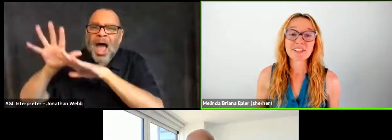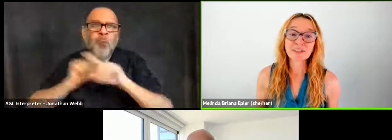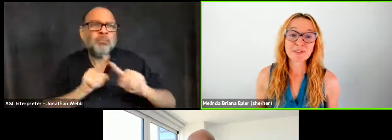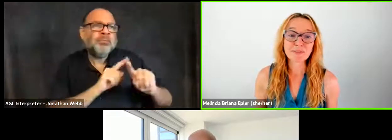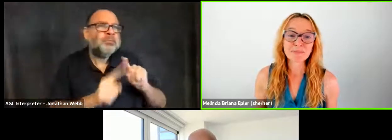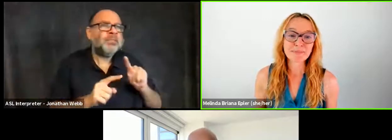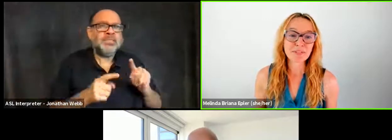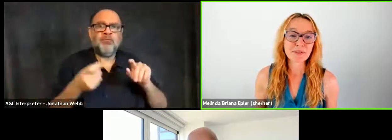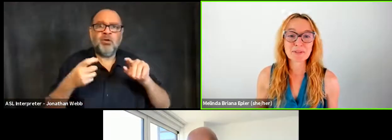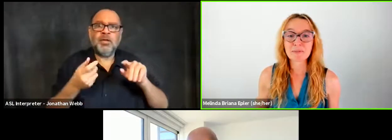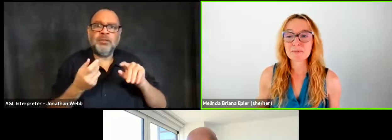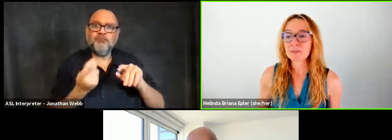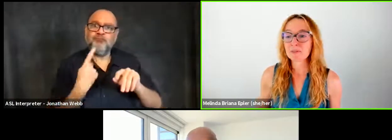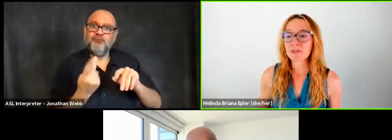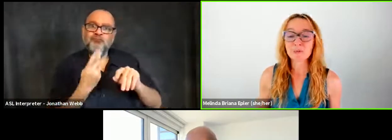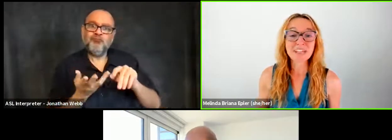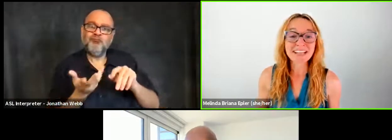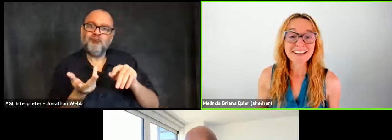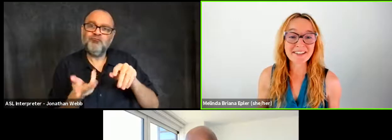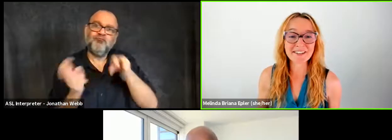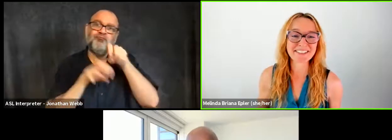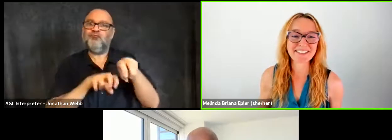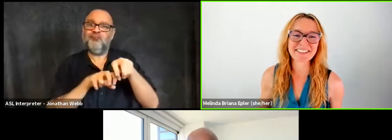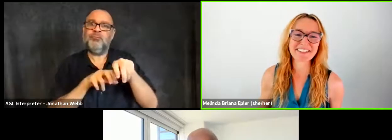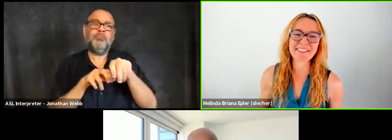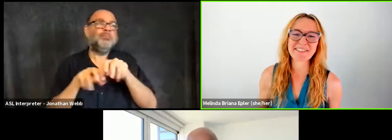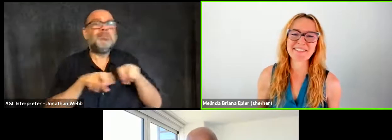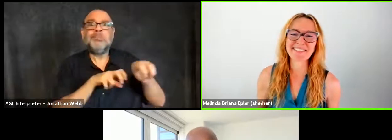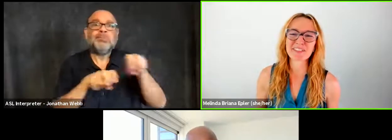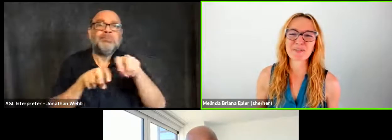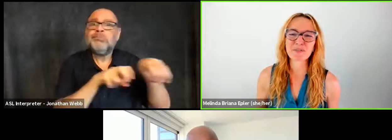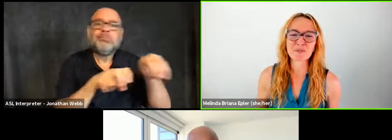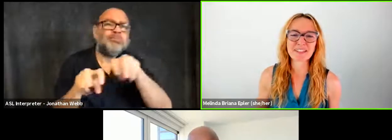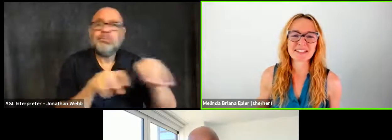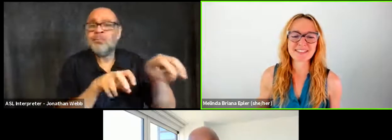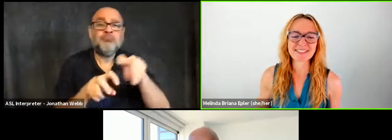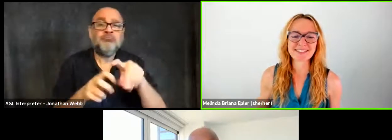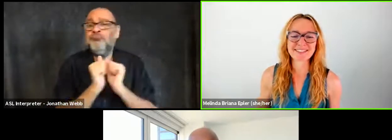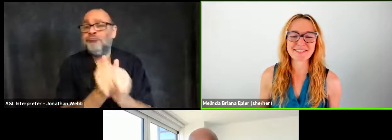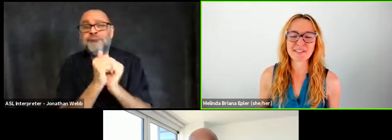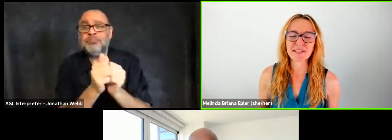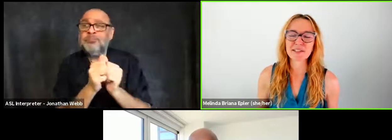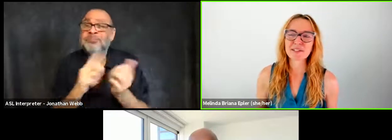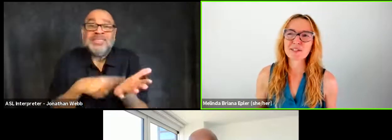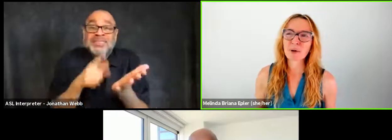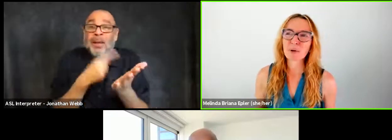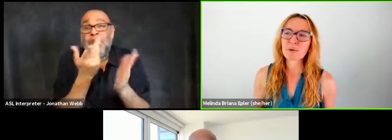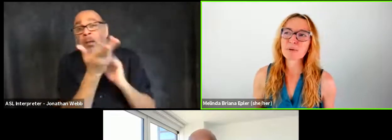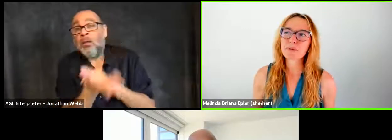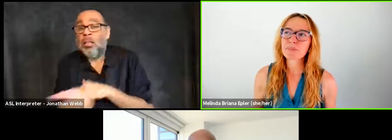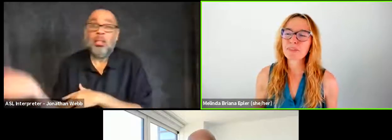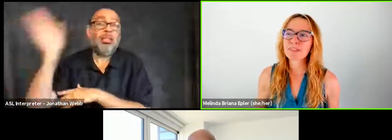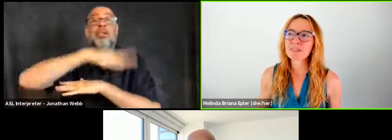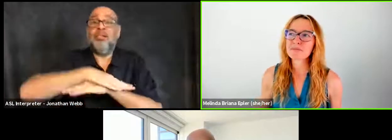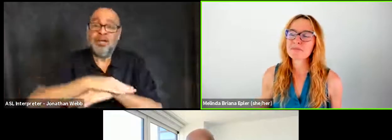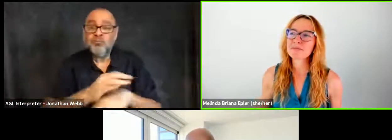we do it together. And sometimes we'll spend a whole day together over the weekend too.